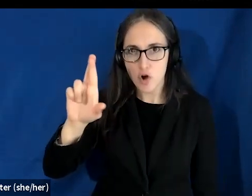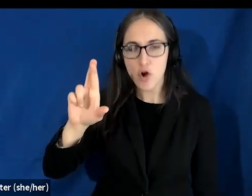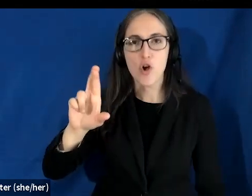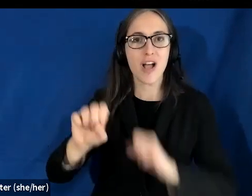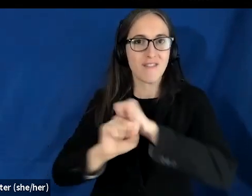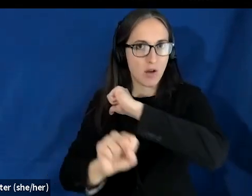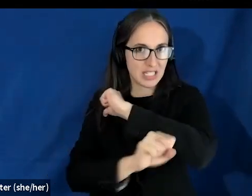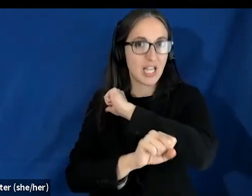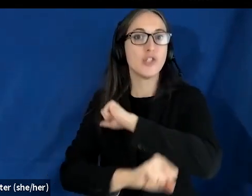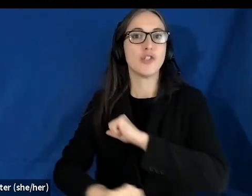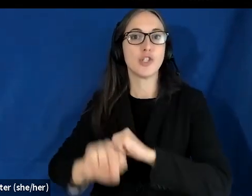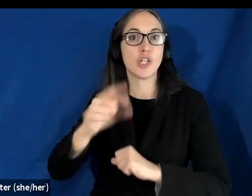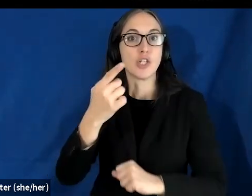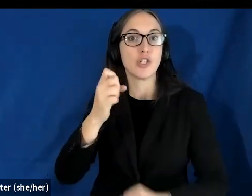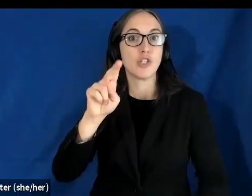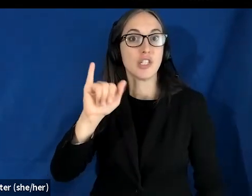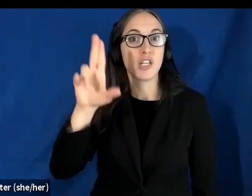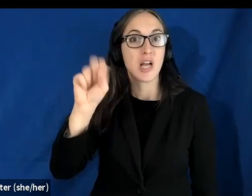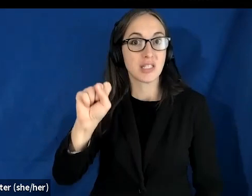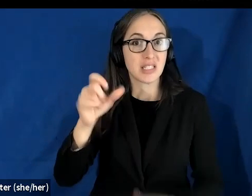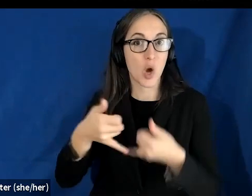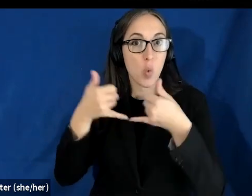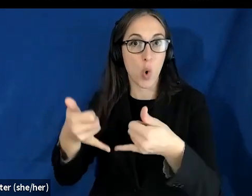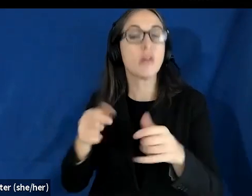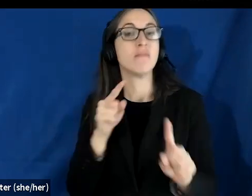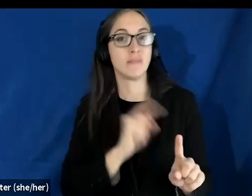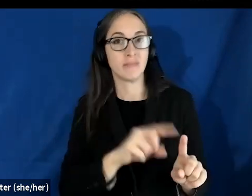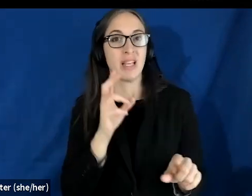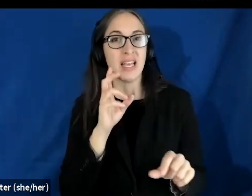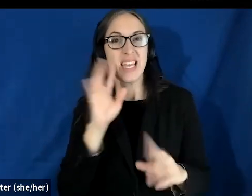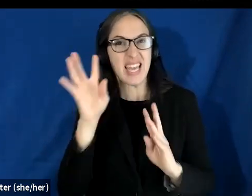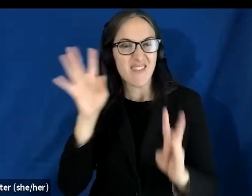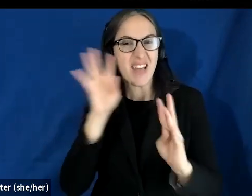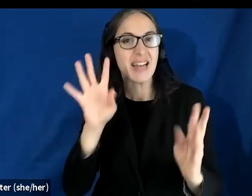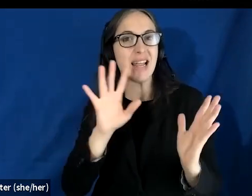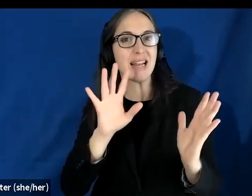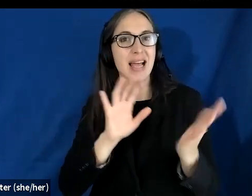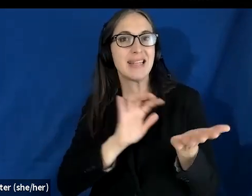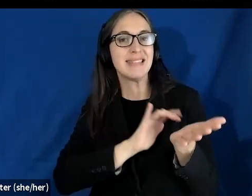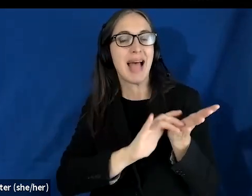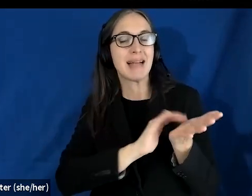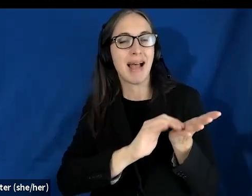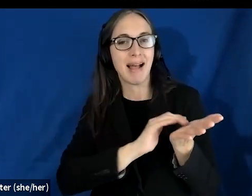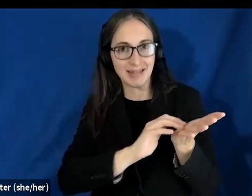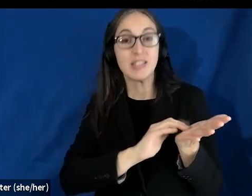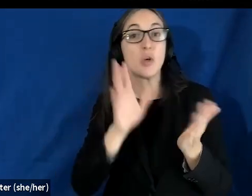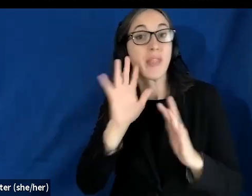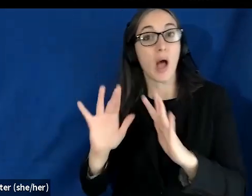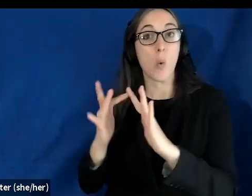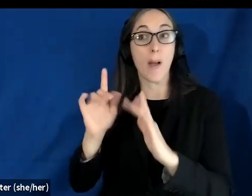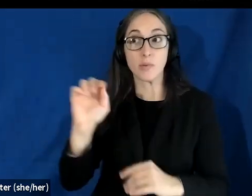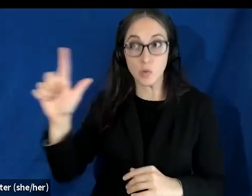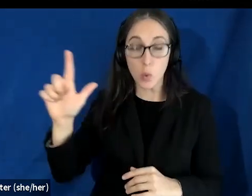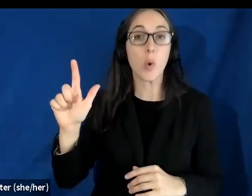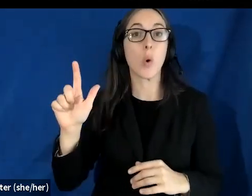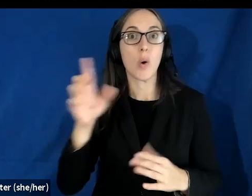tactile 3D map. So it's a web tool where if you're looking at a map, it makes it easy for blind people to use maps.